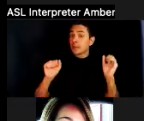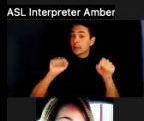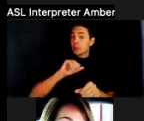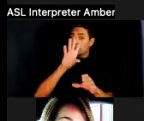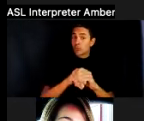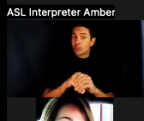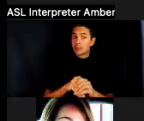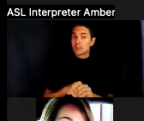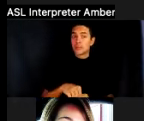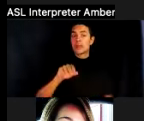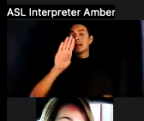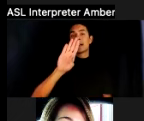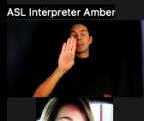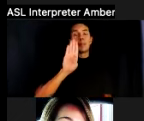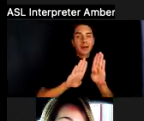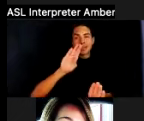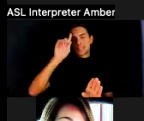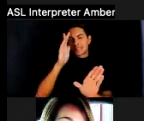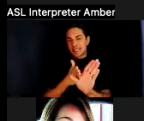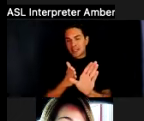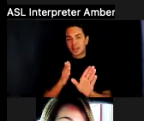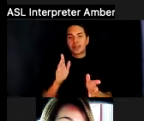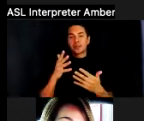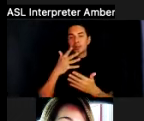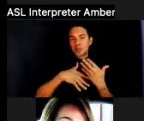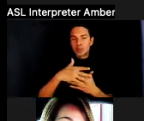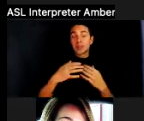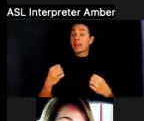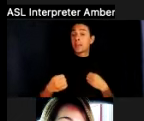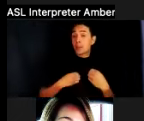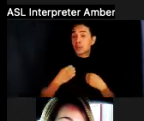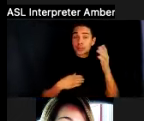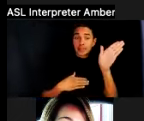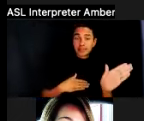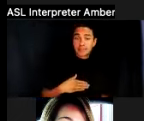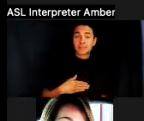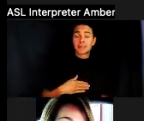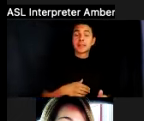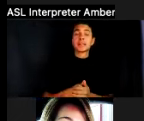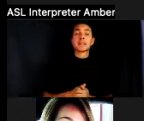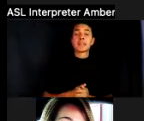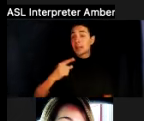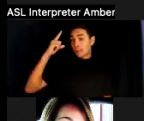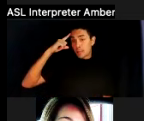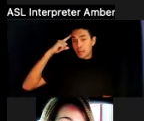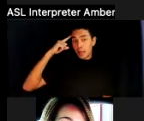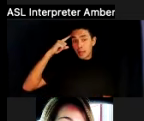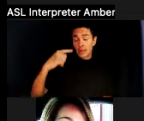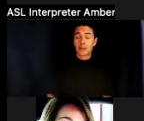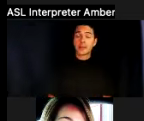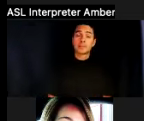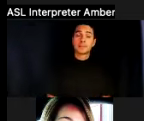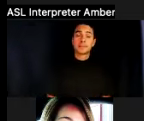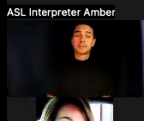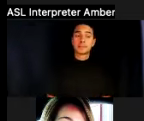like biopsychosocial, right? So emotionally, there might be some effects, mentally. So what